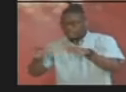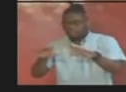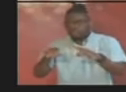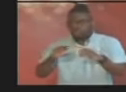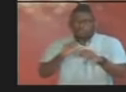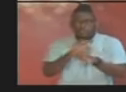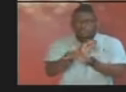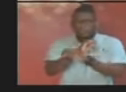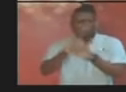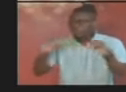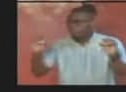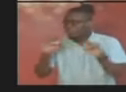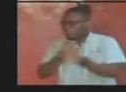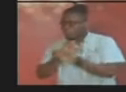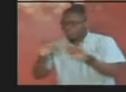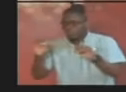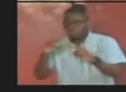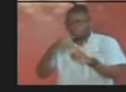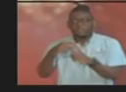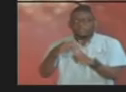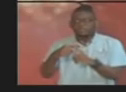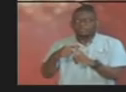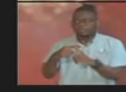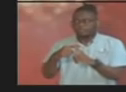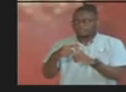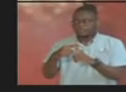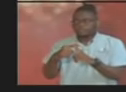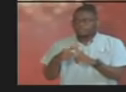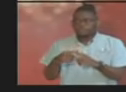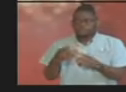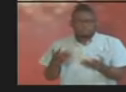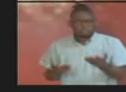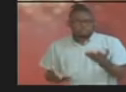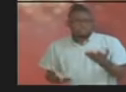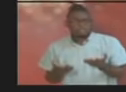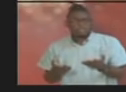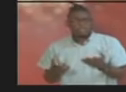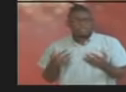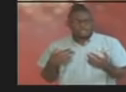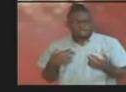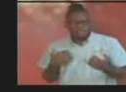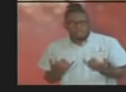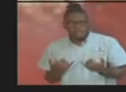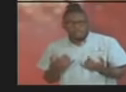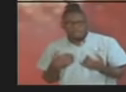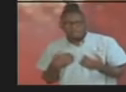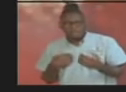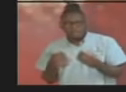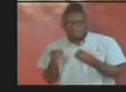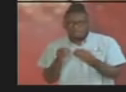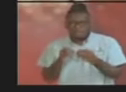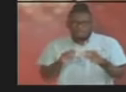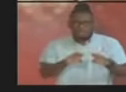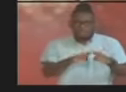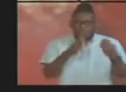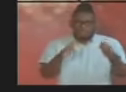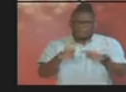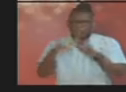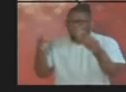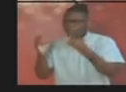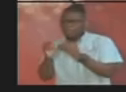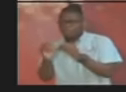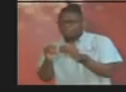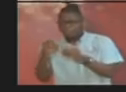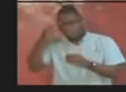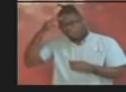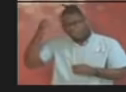made for us to have, some rollback measures there, given the number of samples and no positive cases? And my